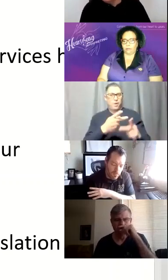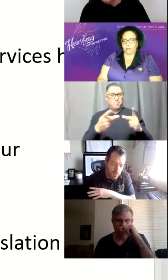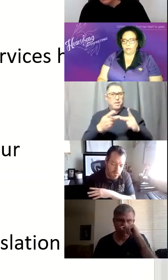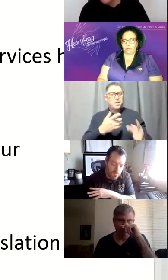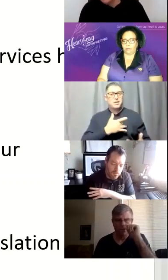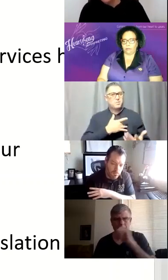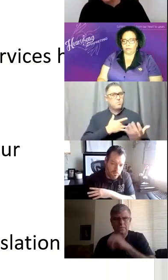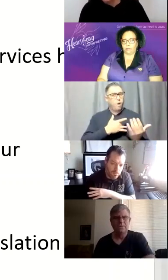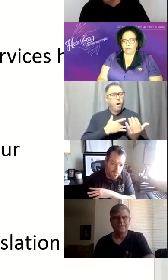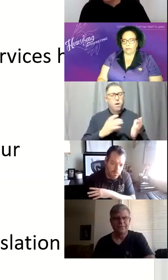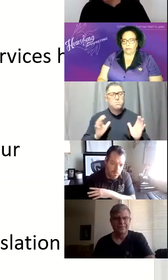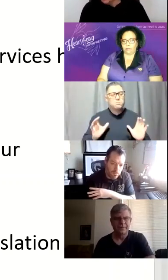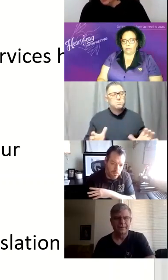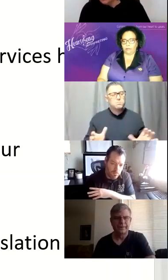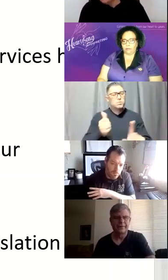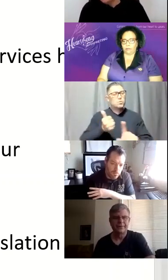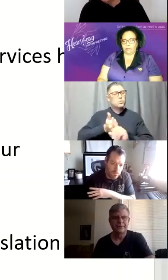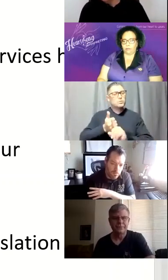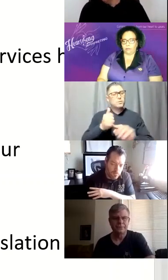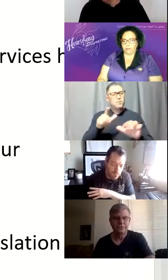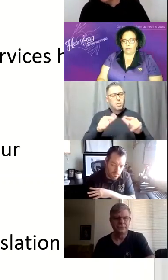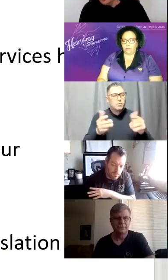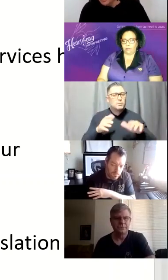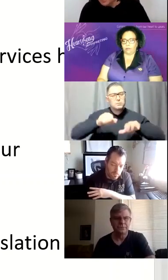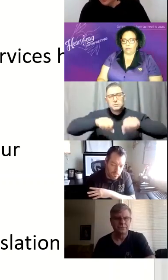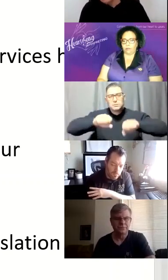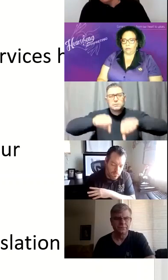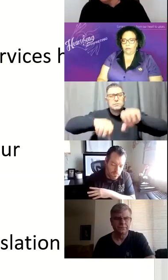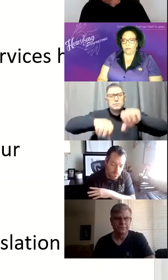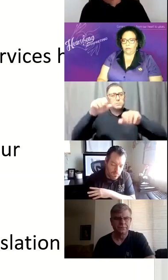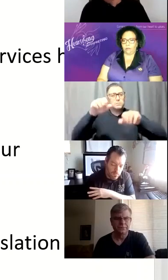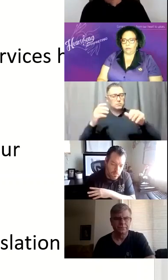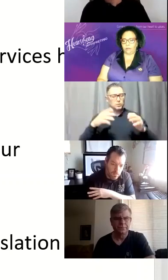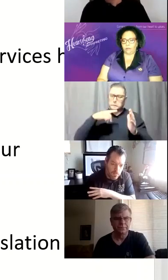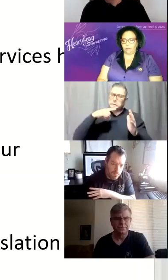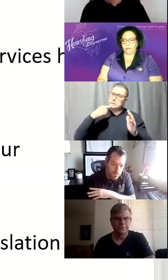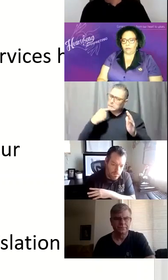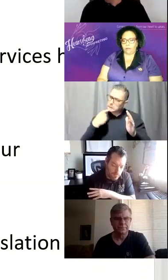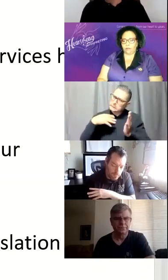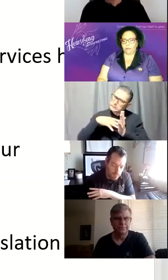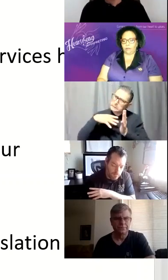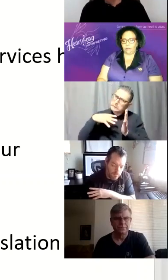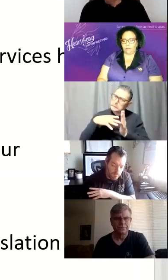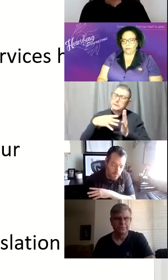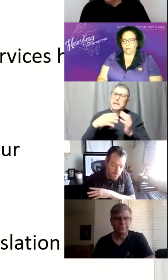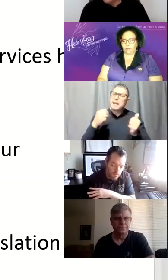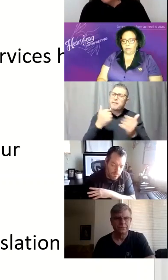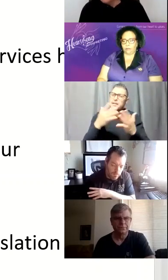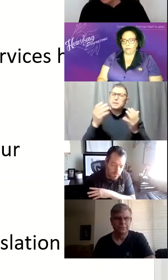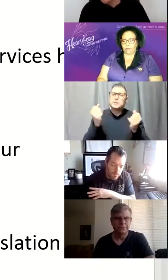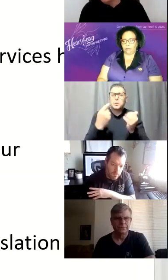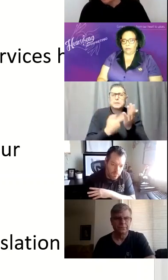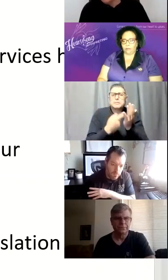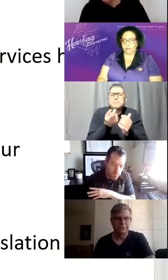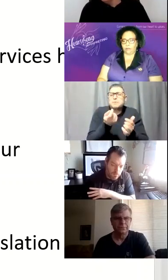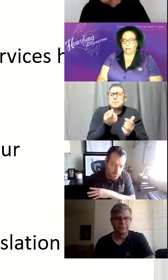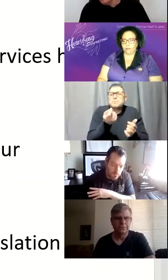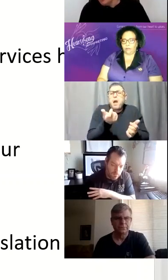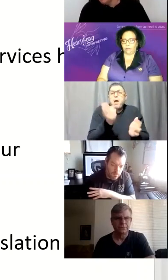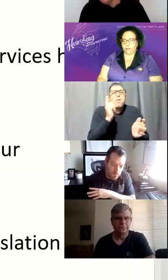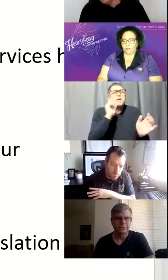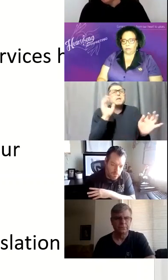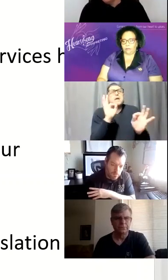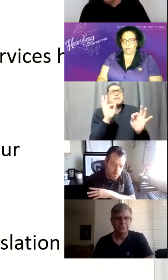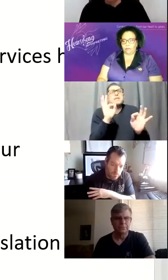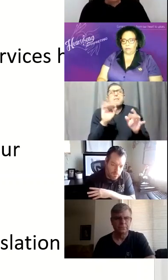really pursuing the language. She was taking her studies seriously, and it's those little connections that we make or they